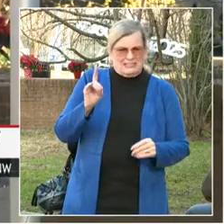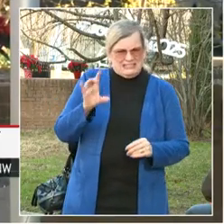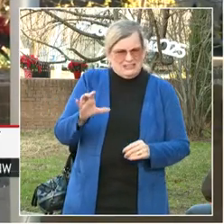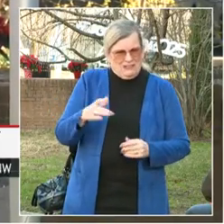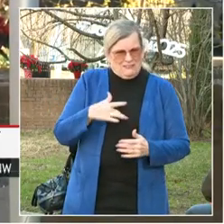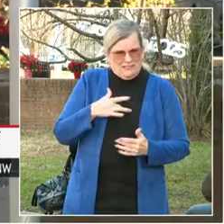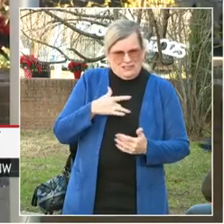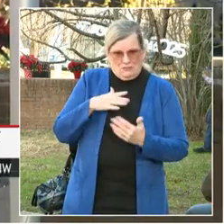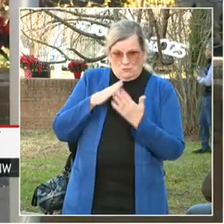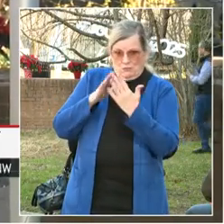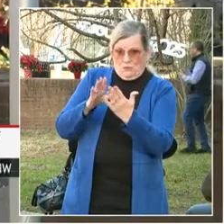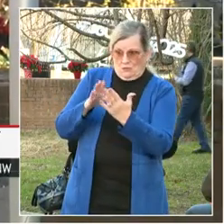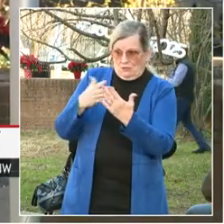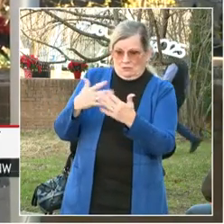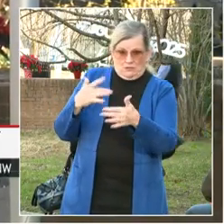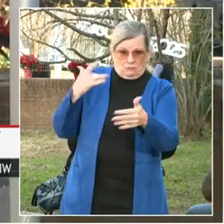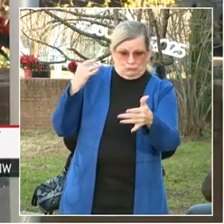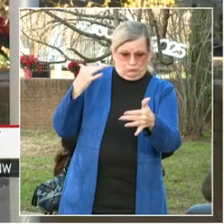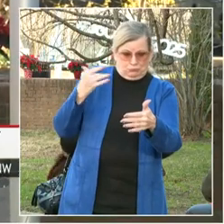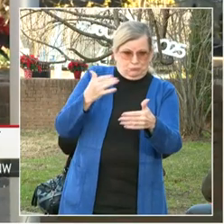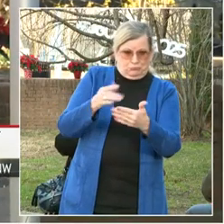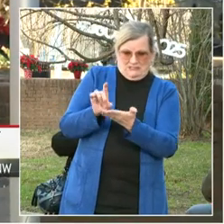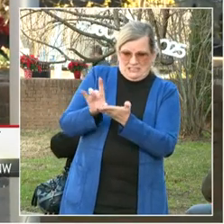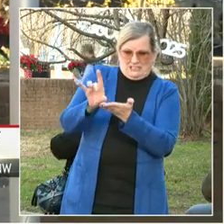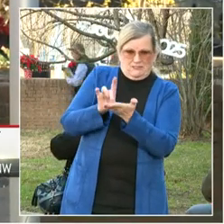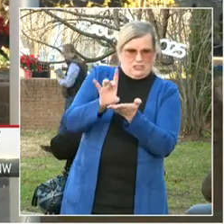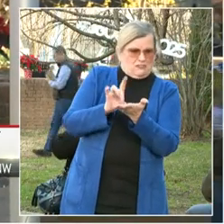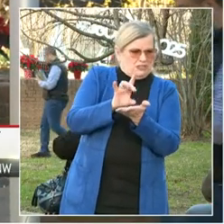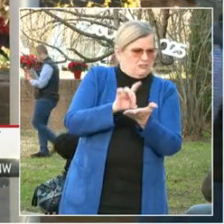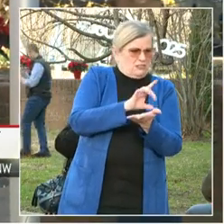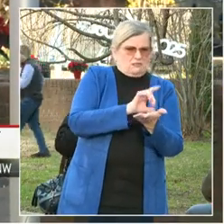and it's difficult for them.